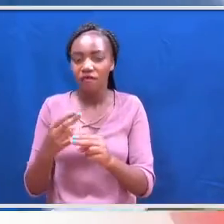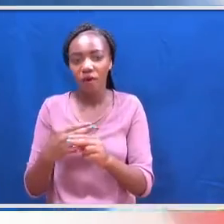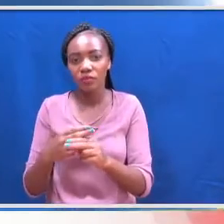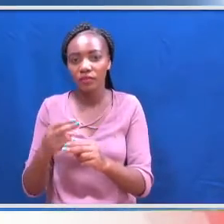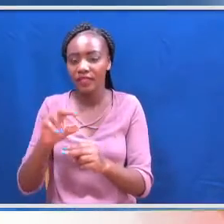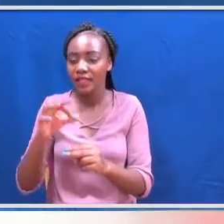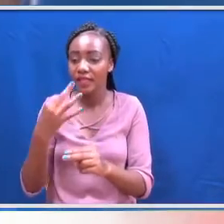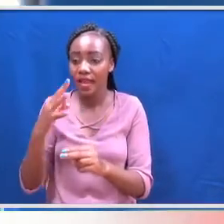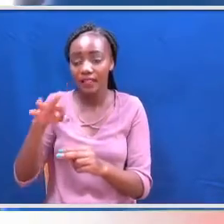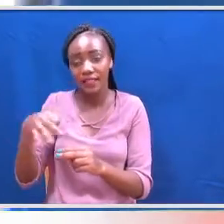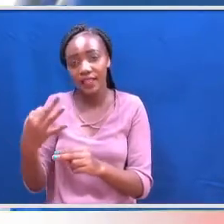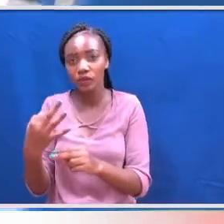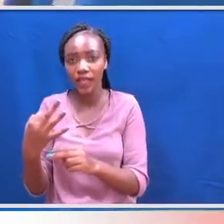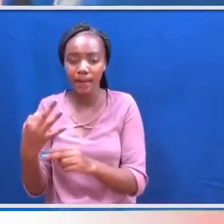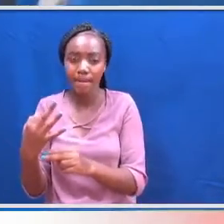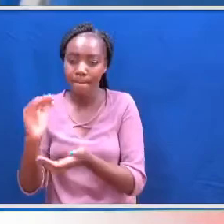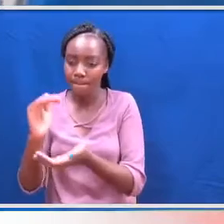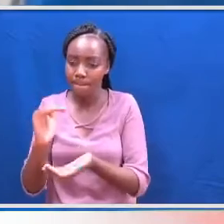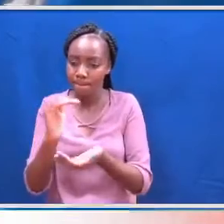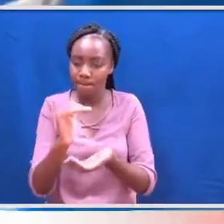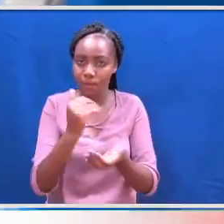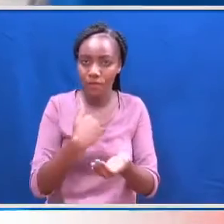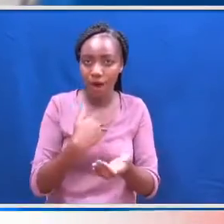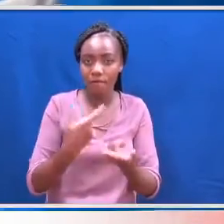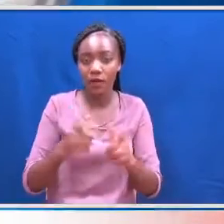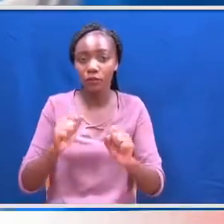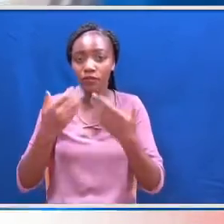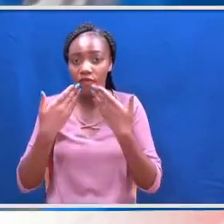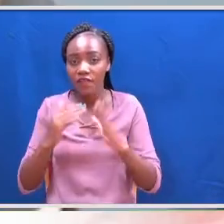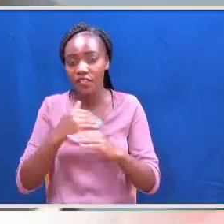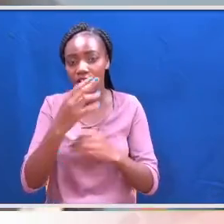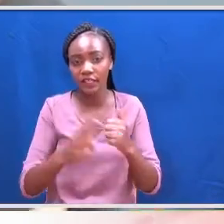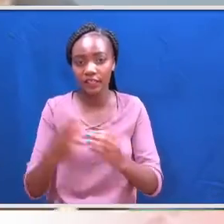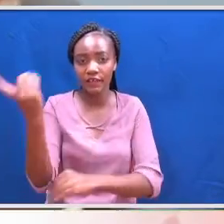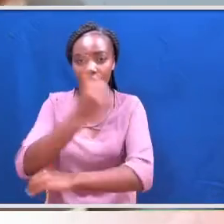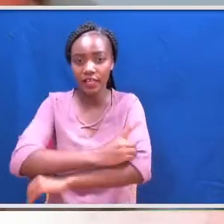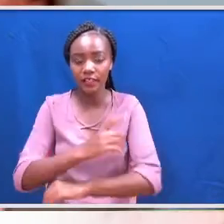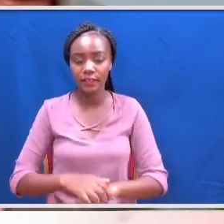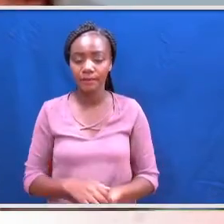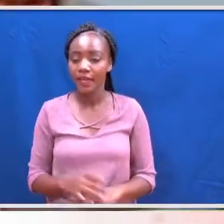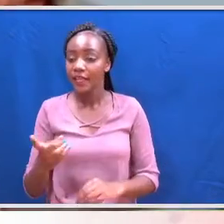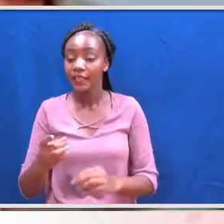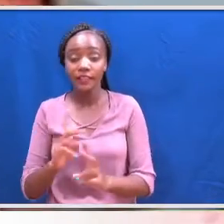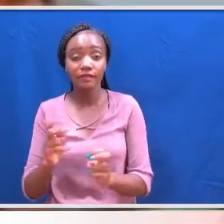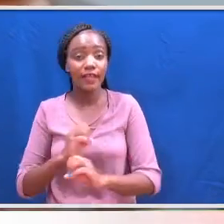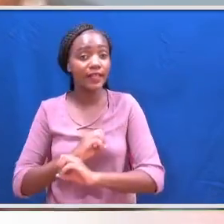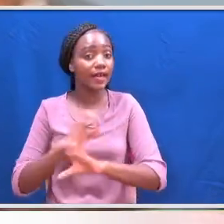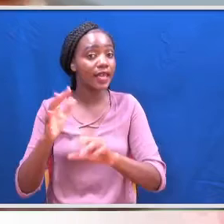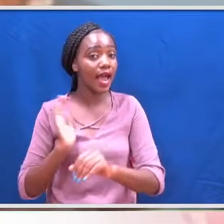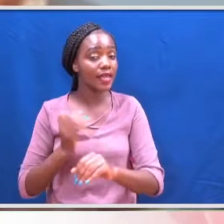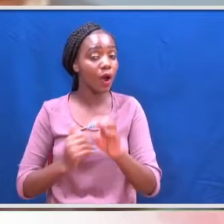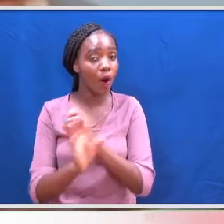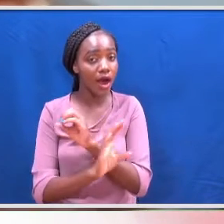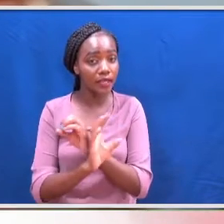remaining doses will be running out in about 7 days or so. It is so clear in our country that